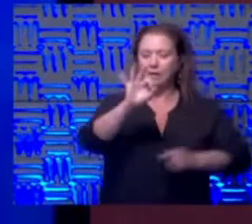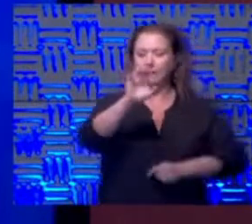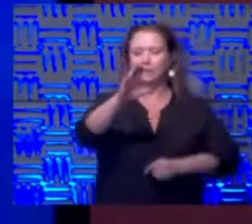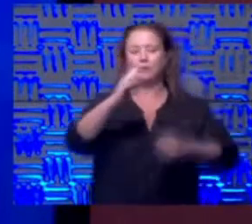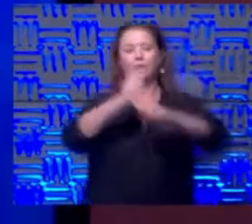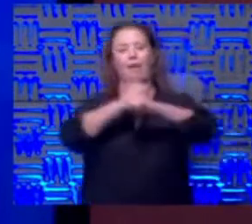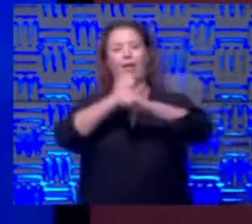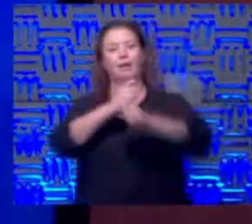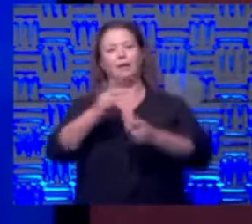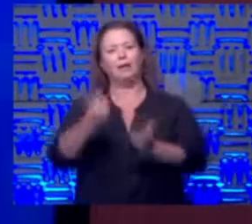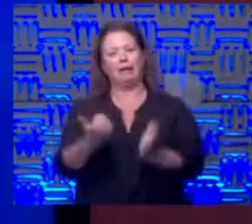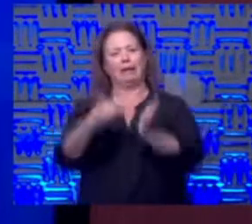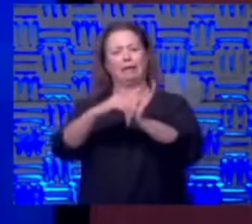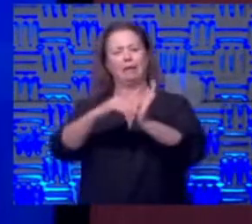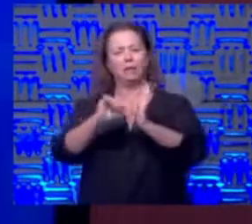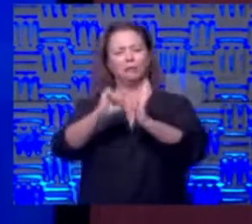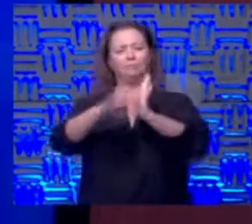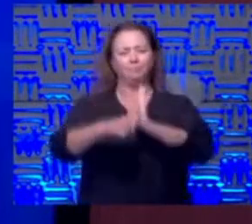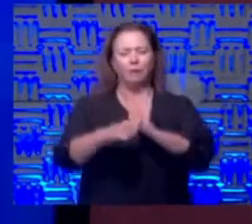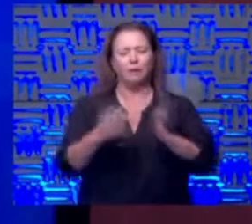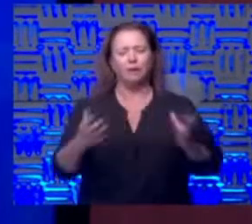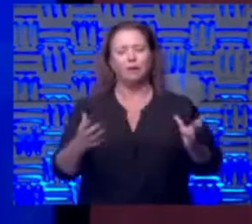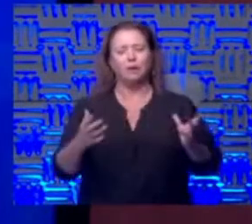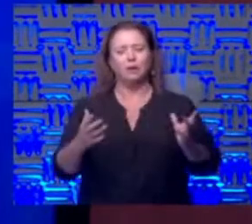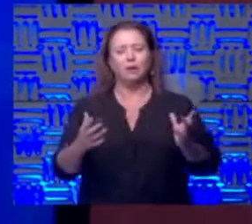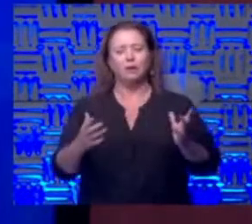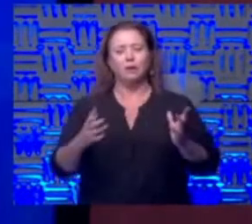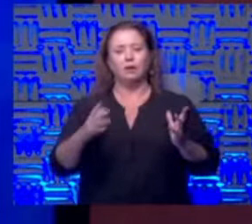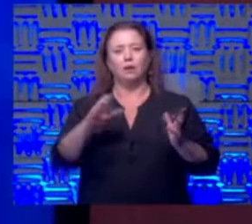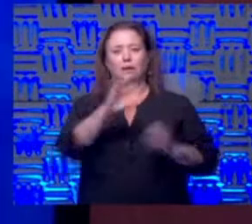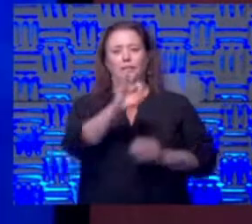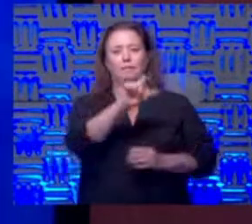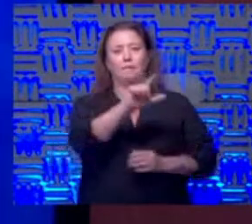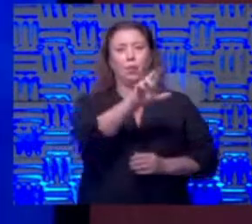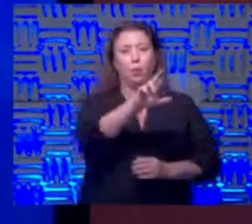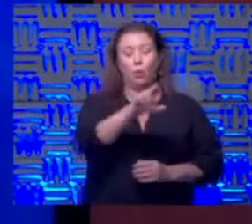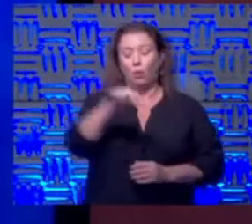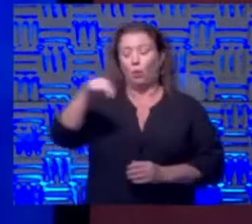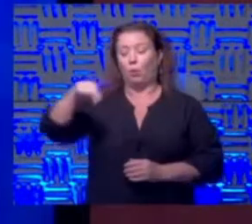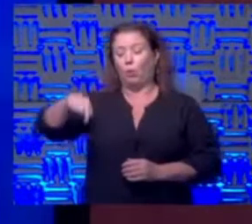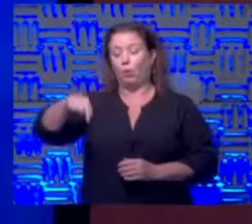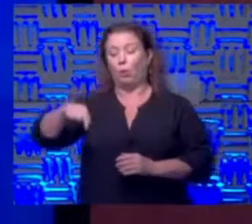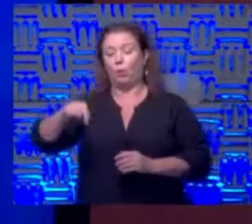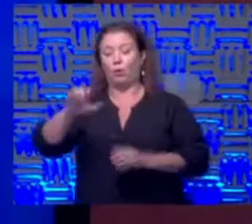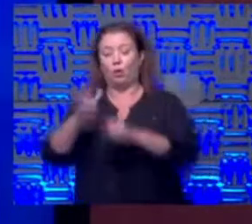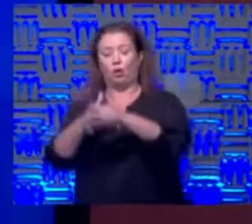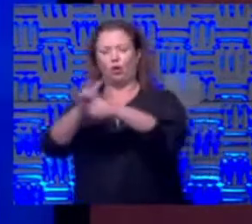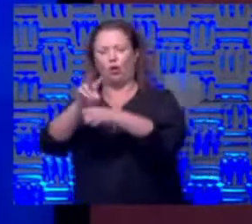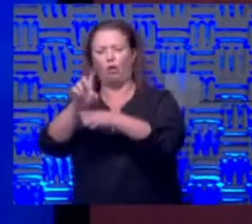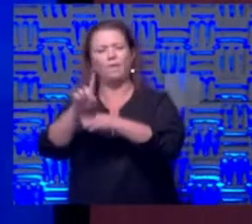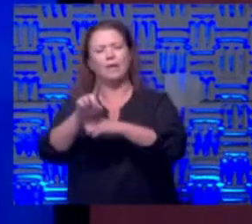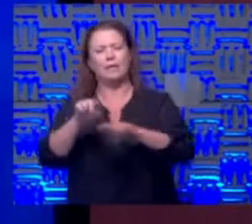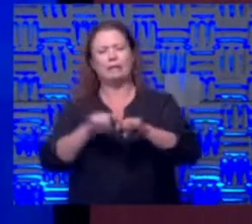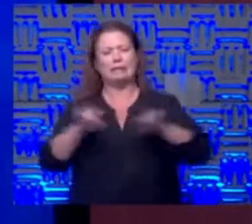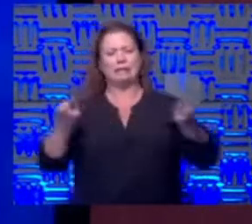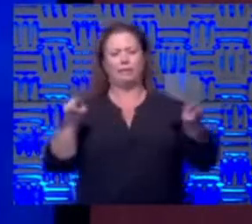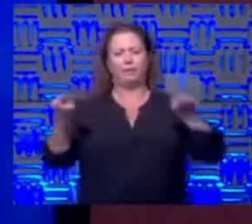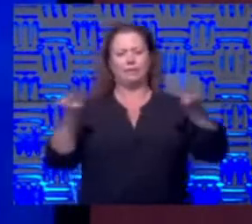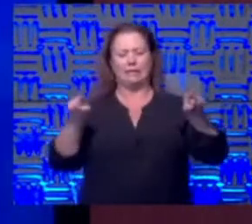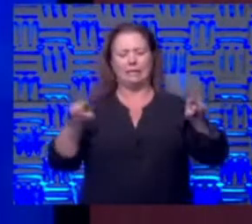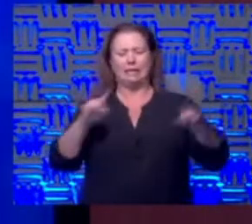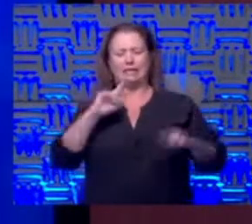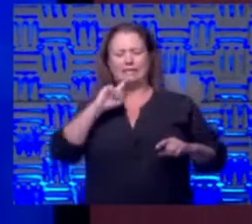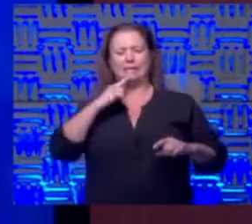If you would, again, contrast this versus the flu and talk about the distinction between